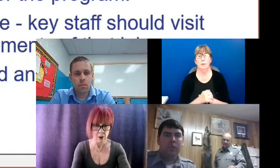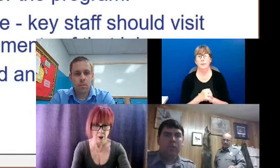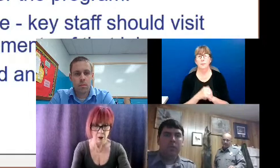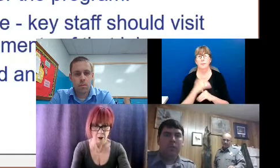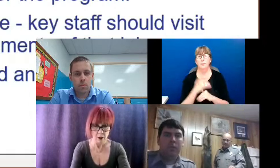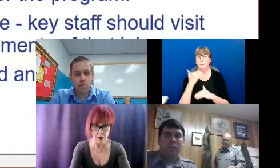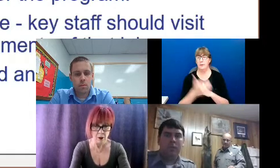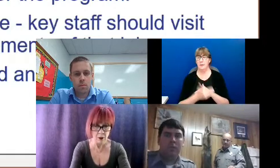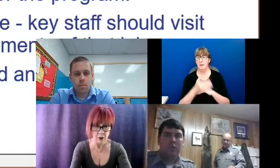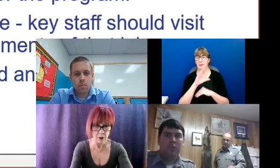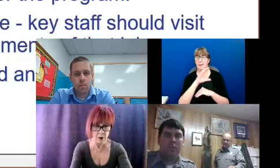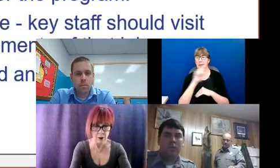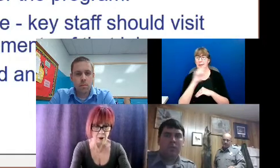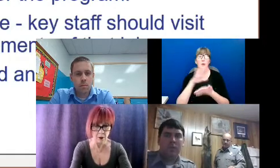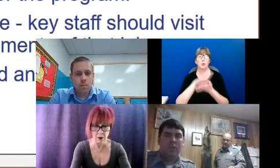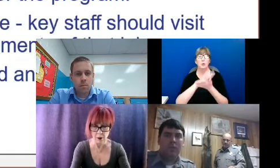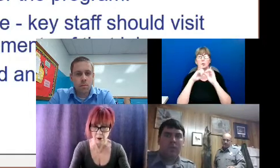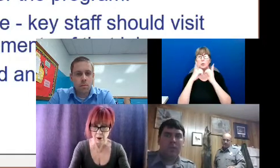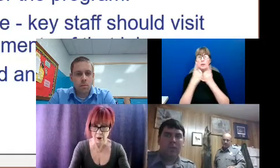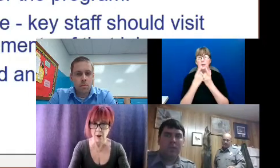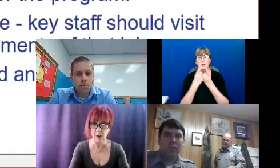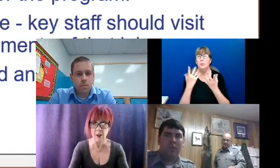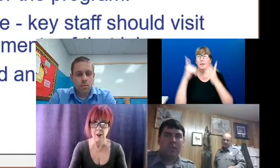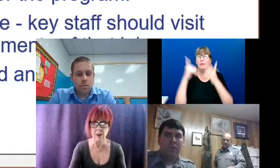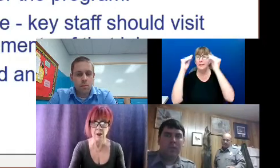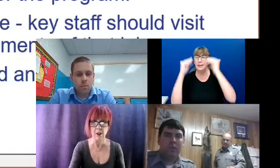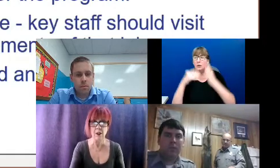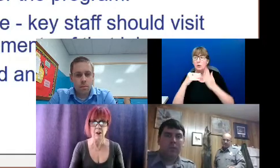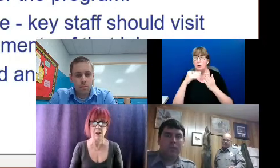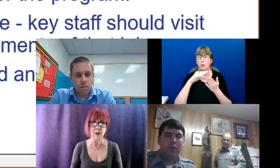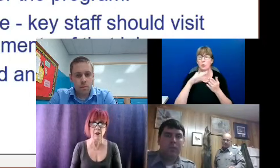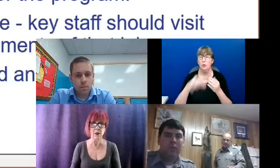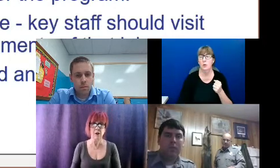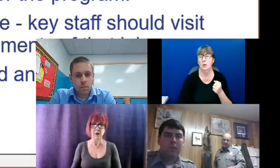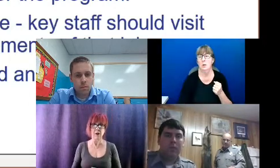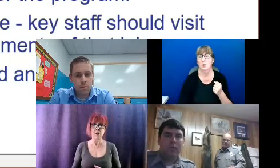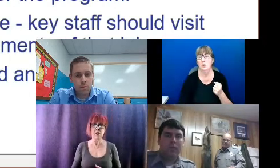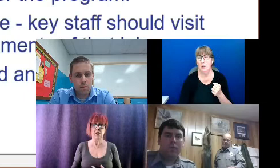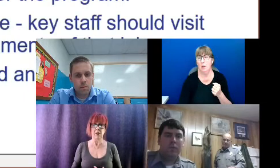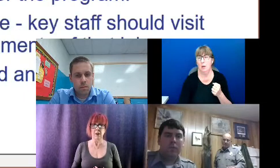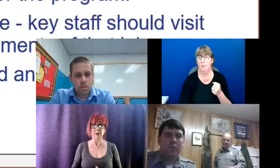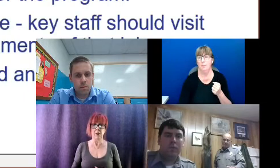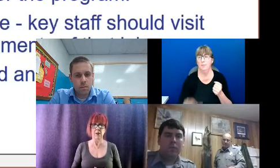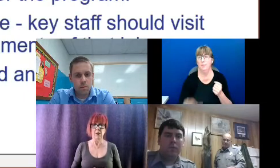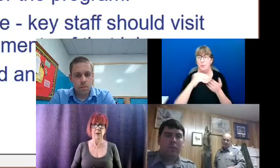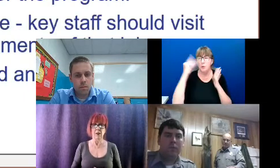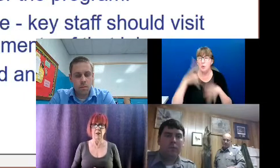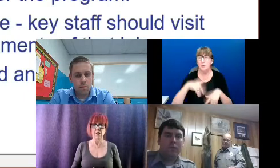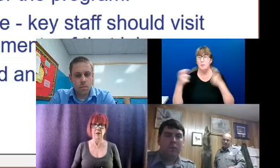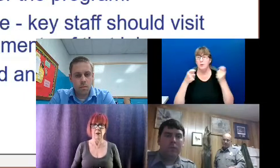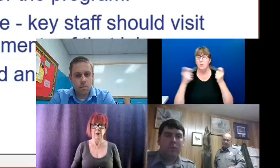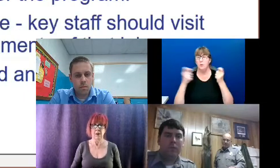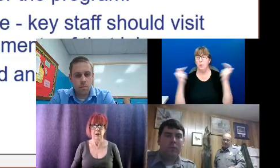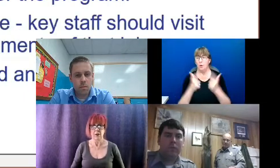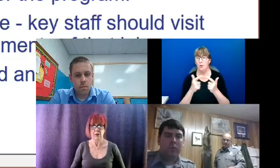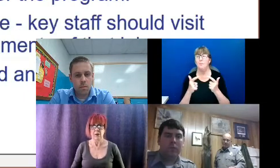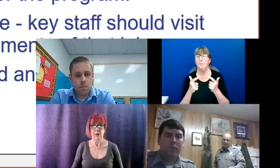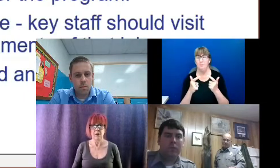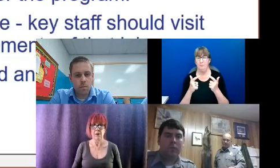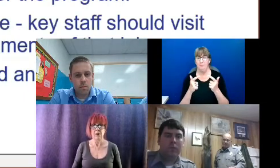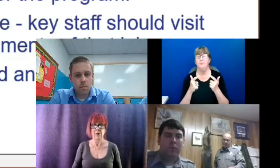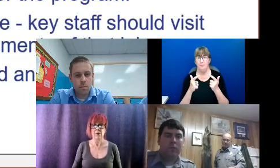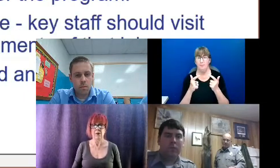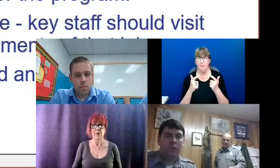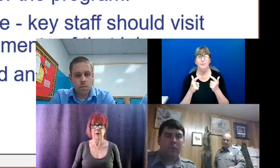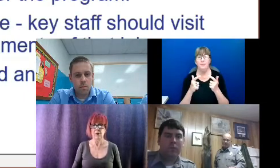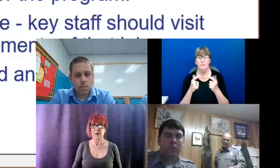be the teachers, the students, and the administrators all agree that, hey, this is a good idea. The next logical question is, how do we